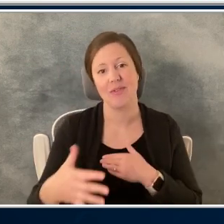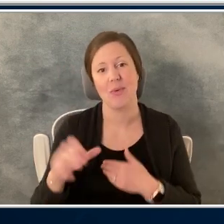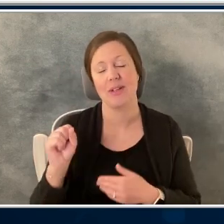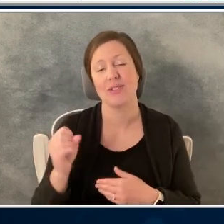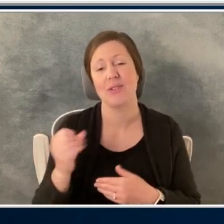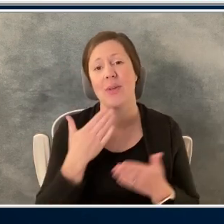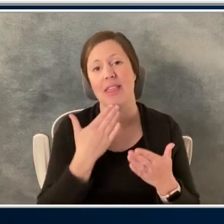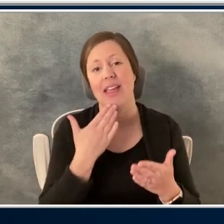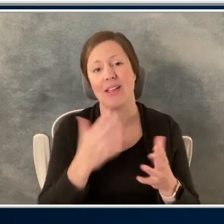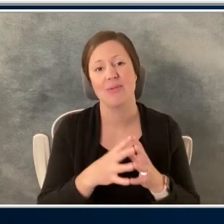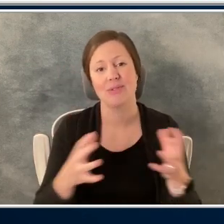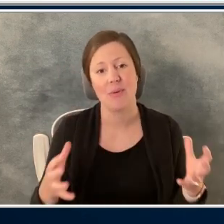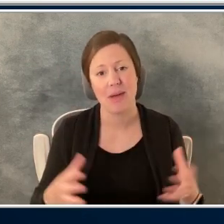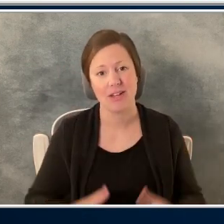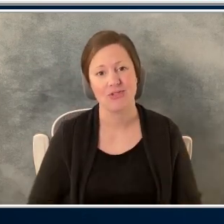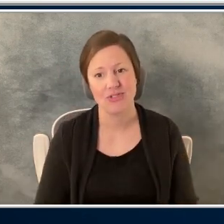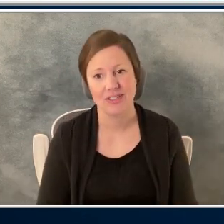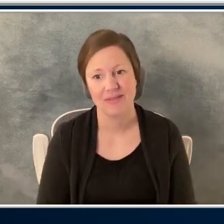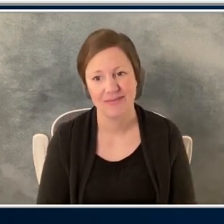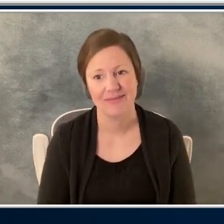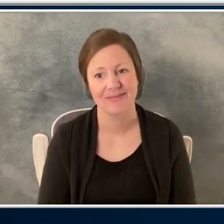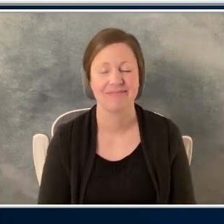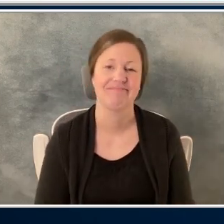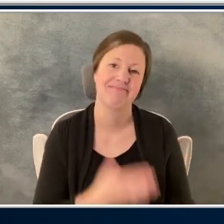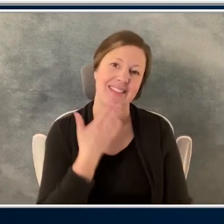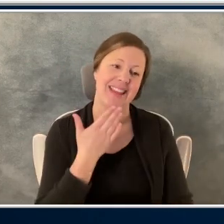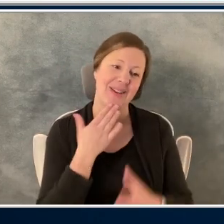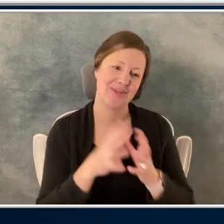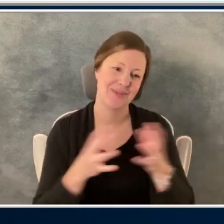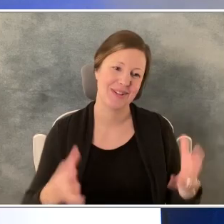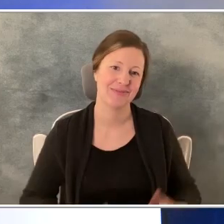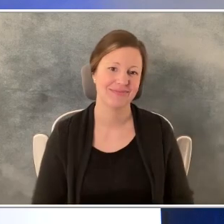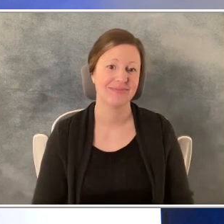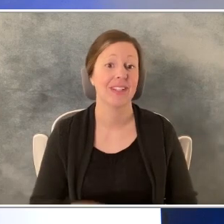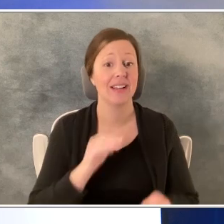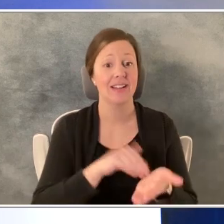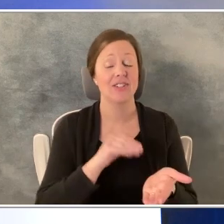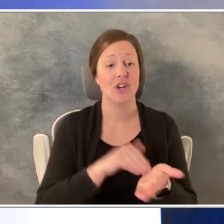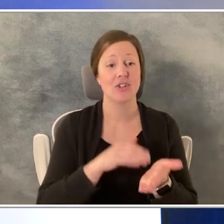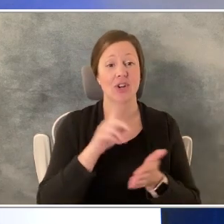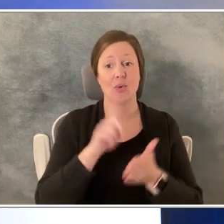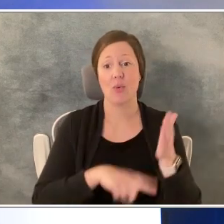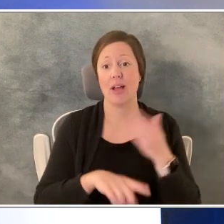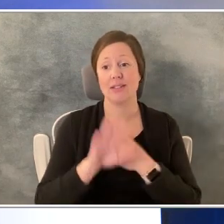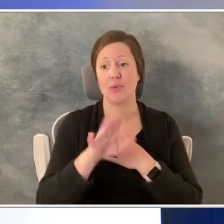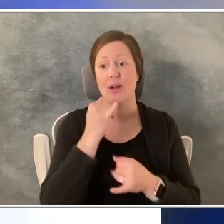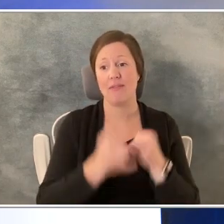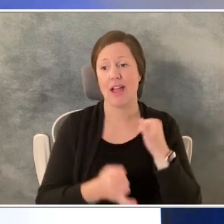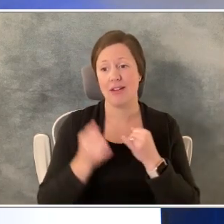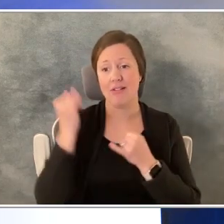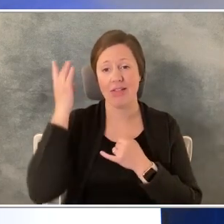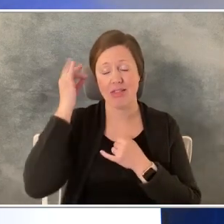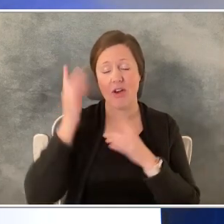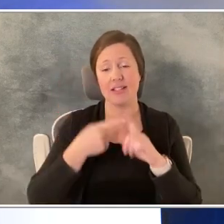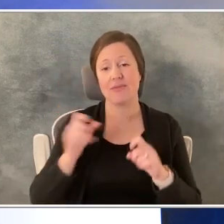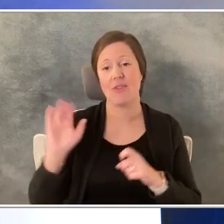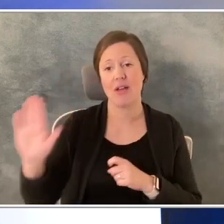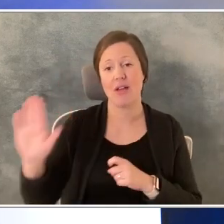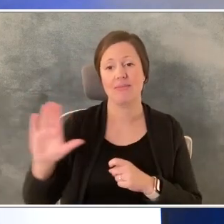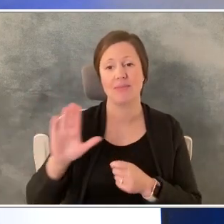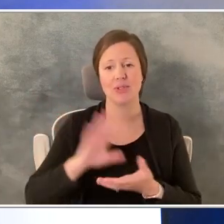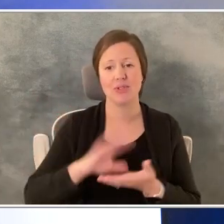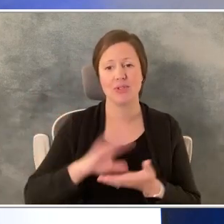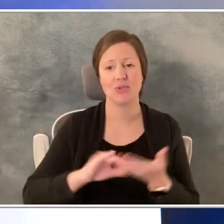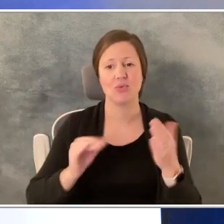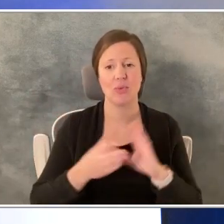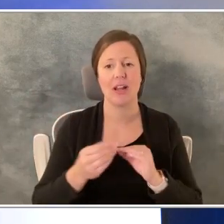much. Thank you so much. Dr. Parker, what's the big takeaway from Chris's story? And why is every patient that